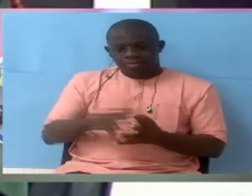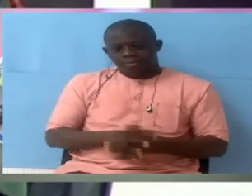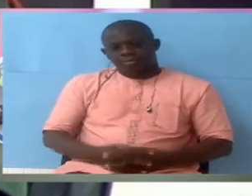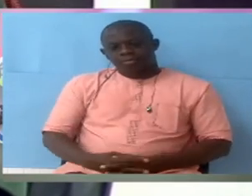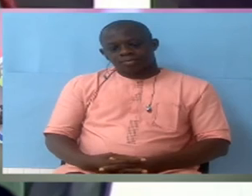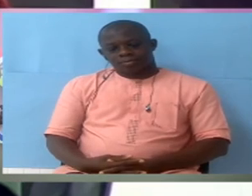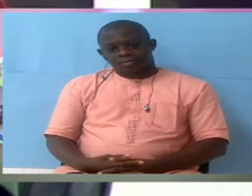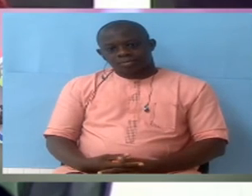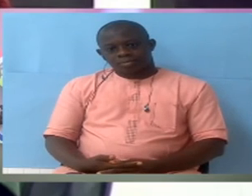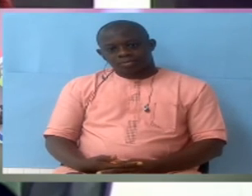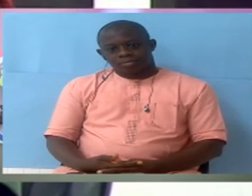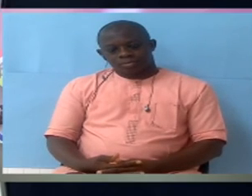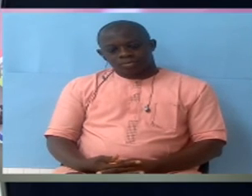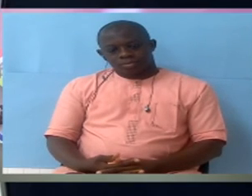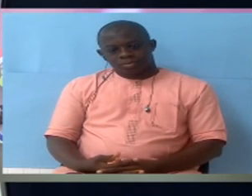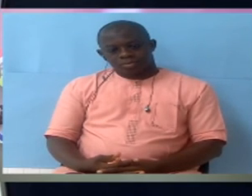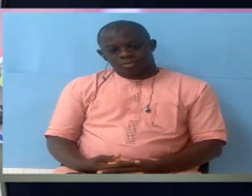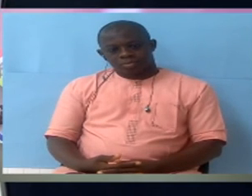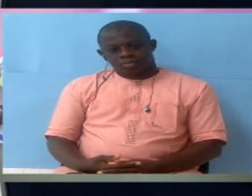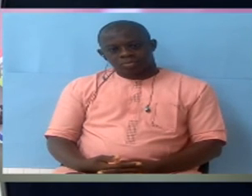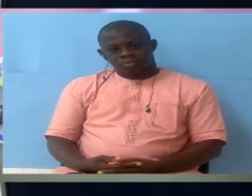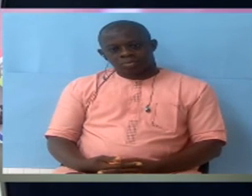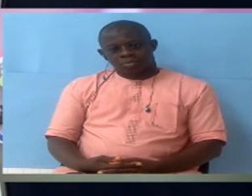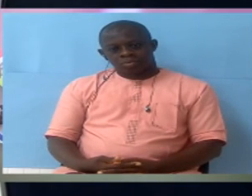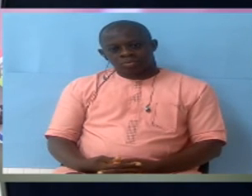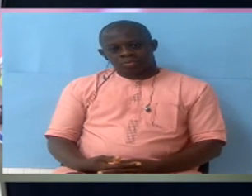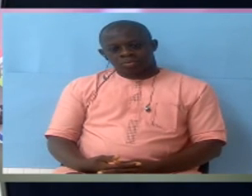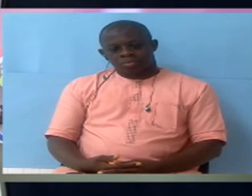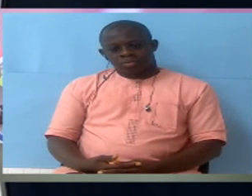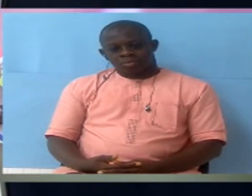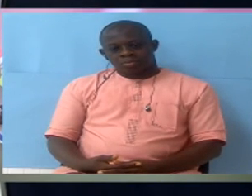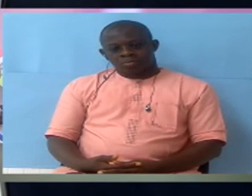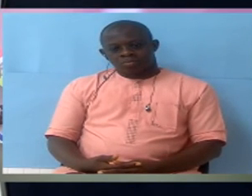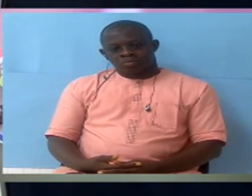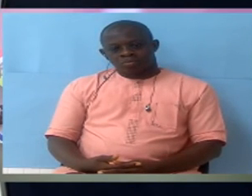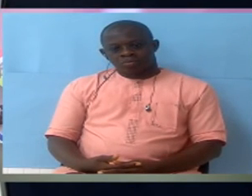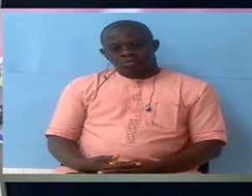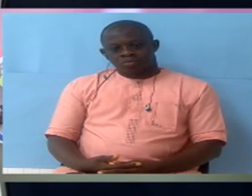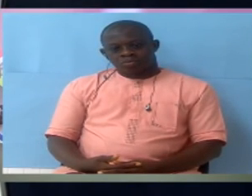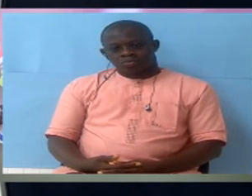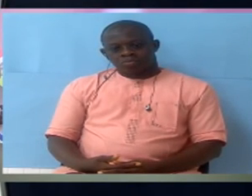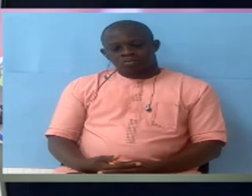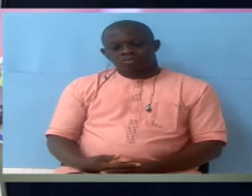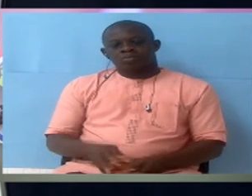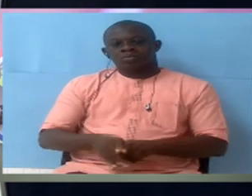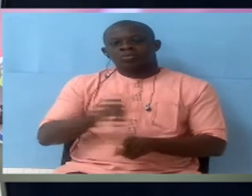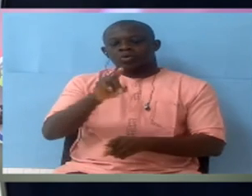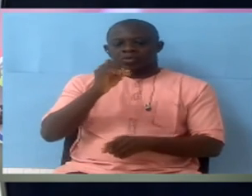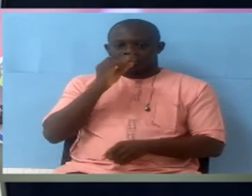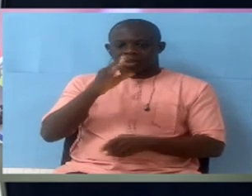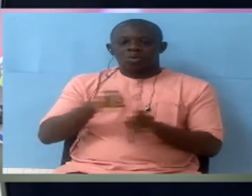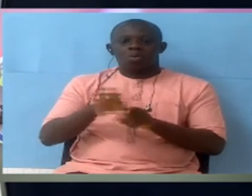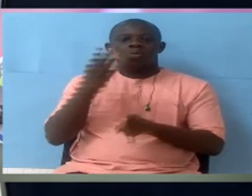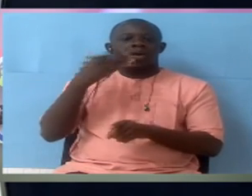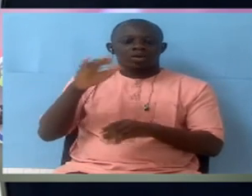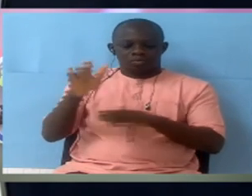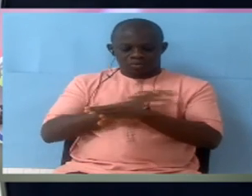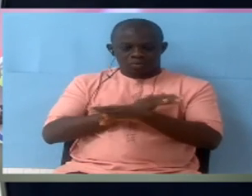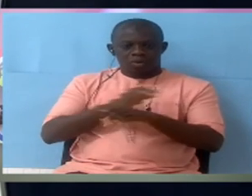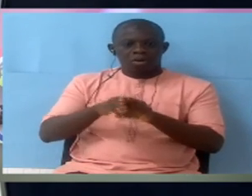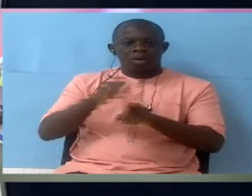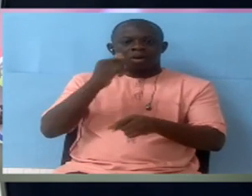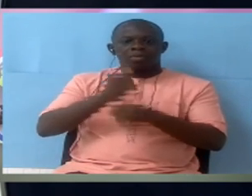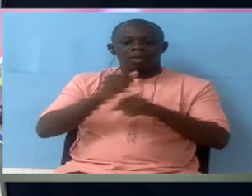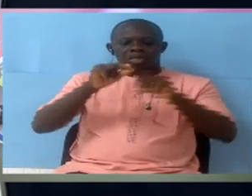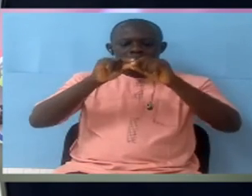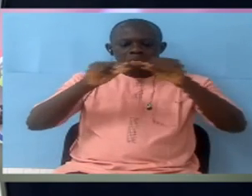You mentioned that when they put the electric wire over your head, the plastic